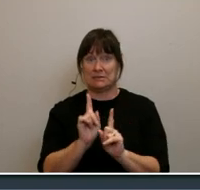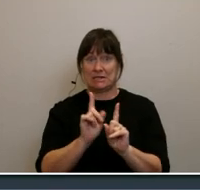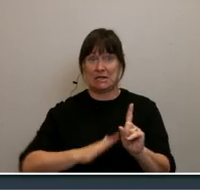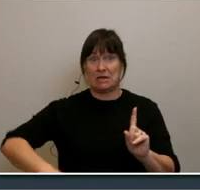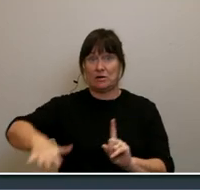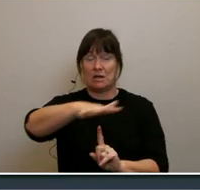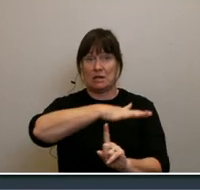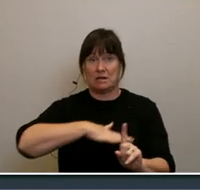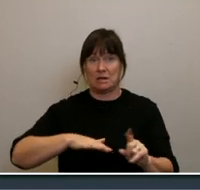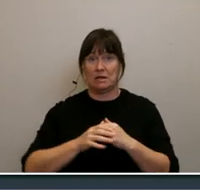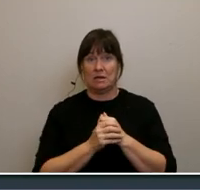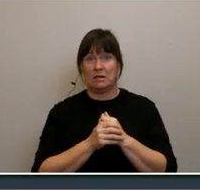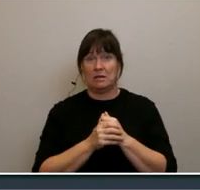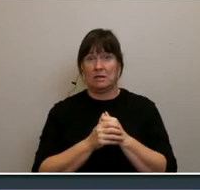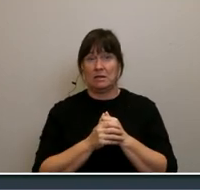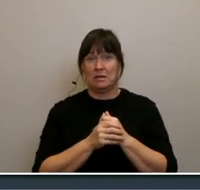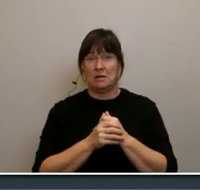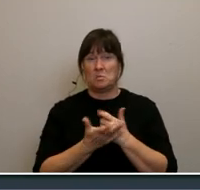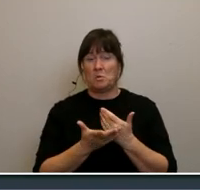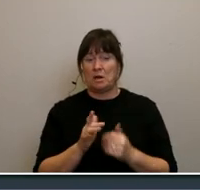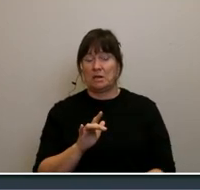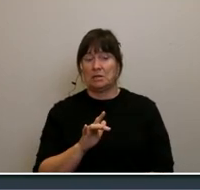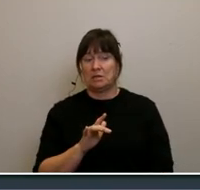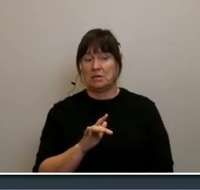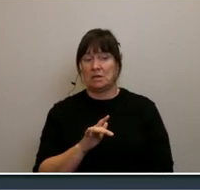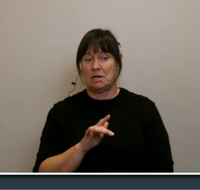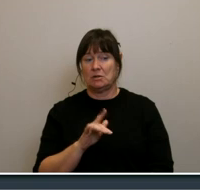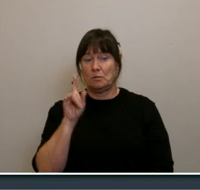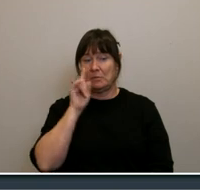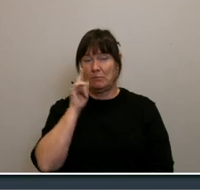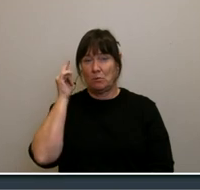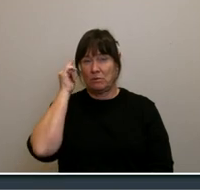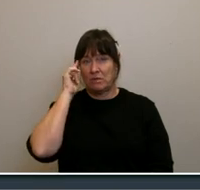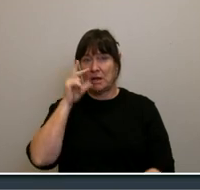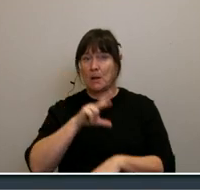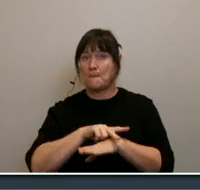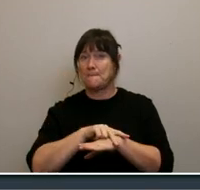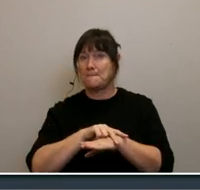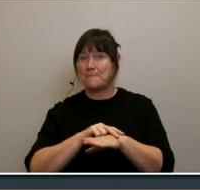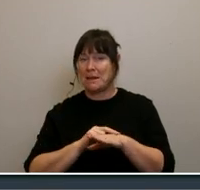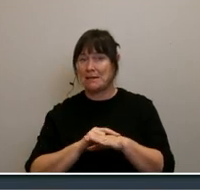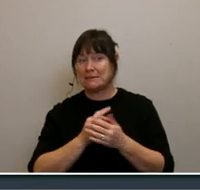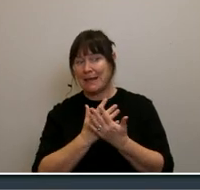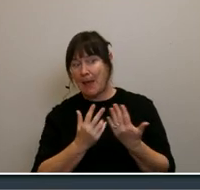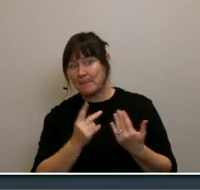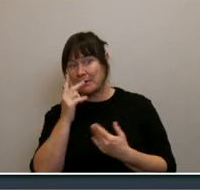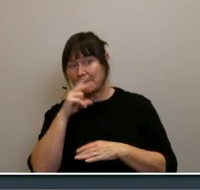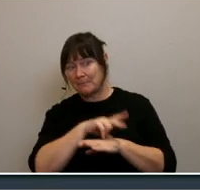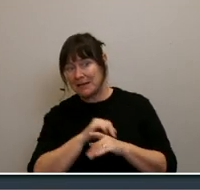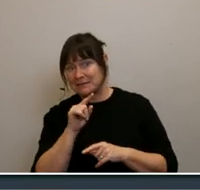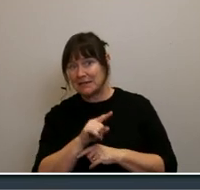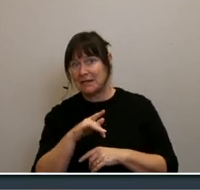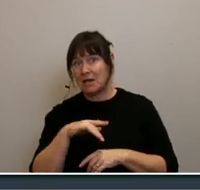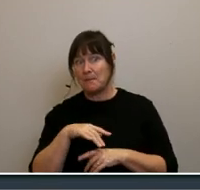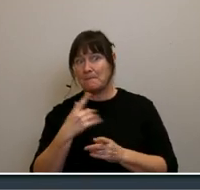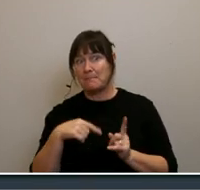the perceived level of presence and their responsiveness and effectiveness in their